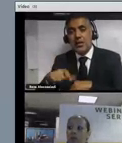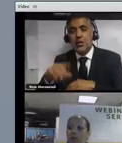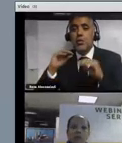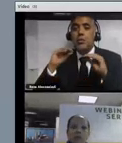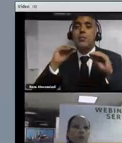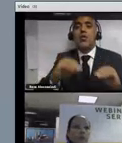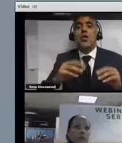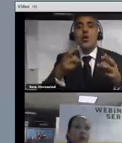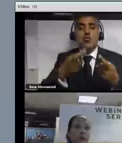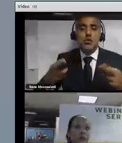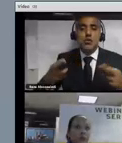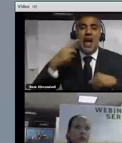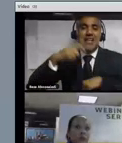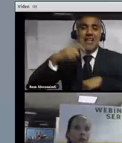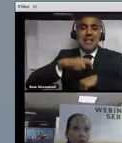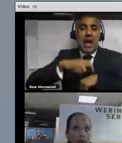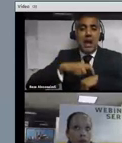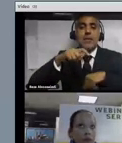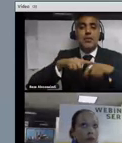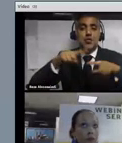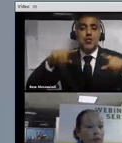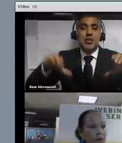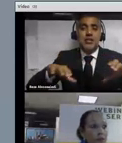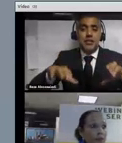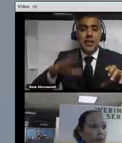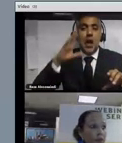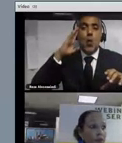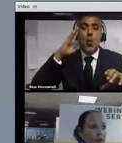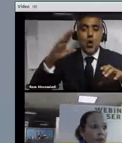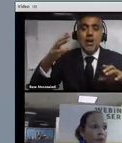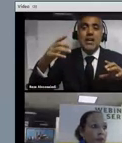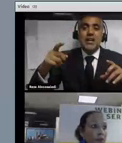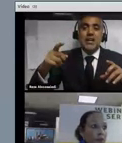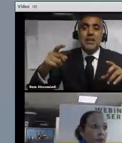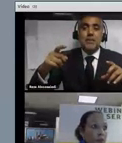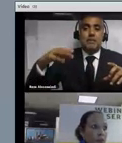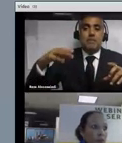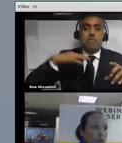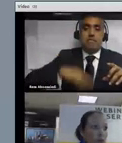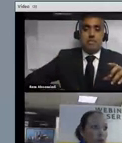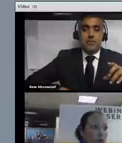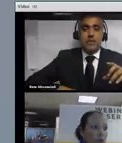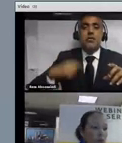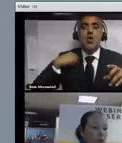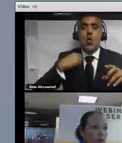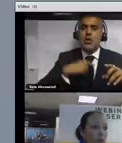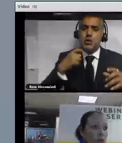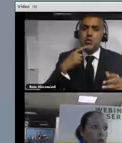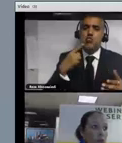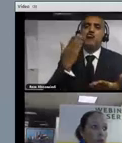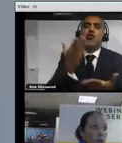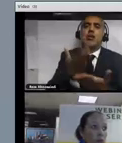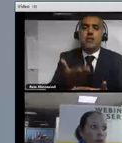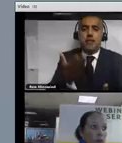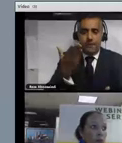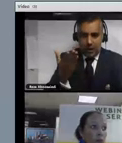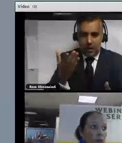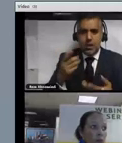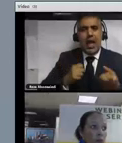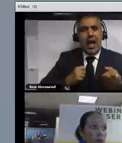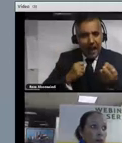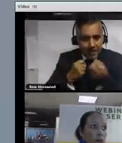and our time into those activities which are going to give us the biggest return. So we want to be able to justify and